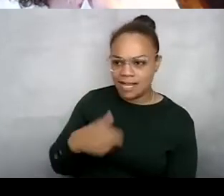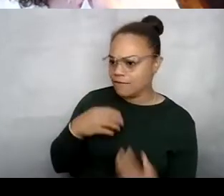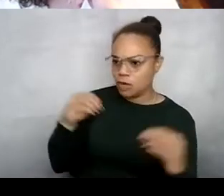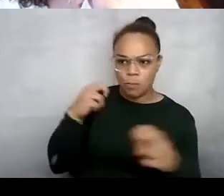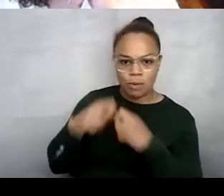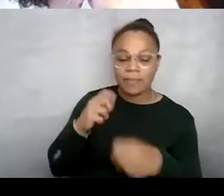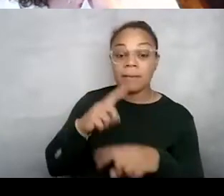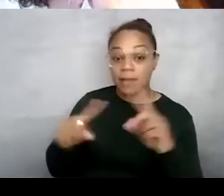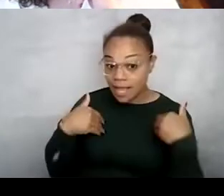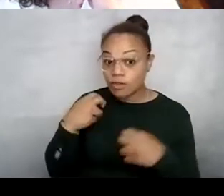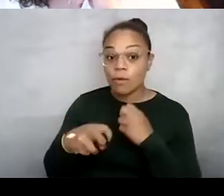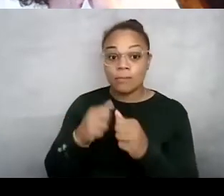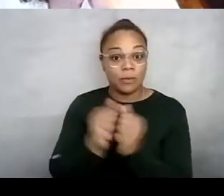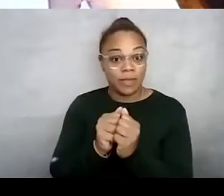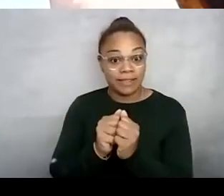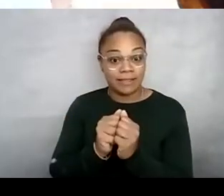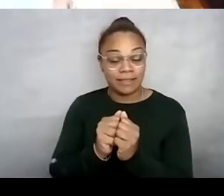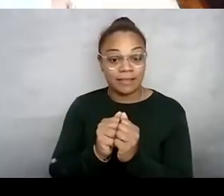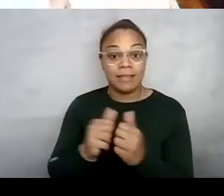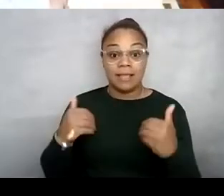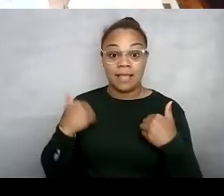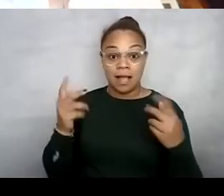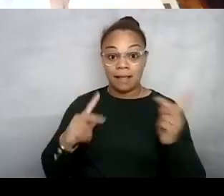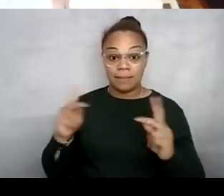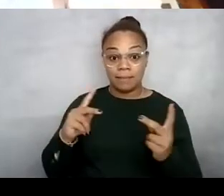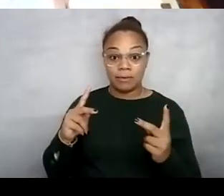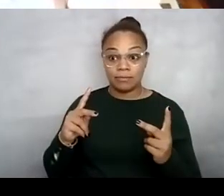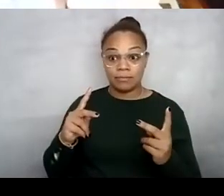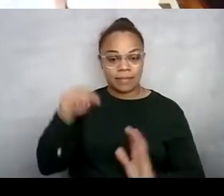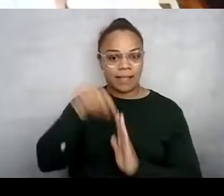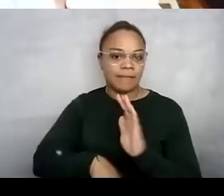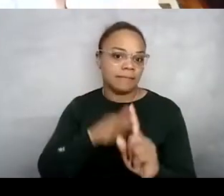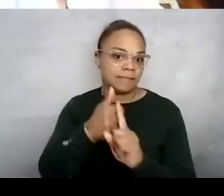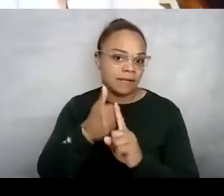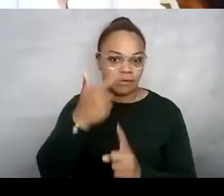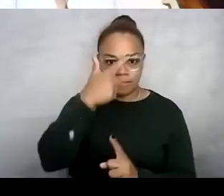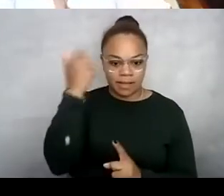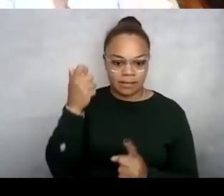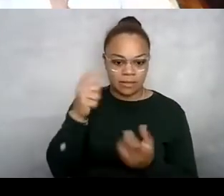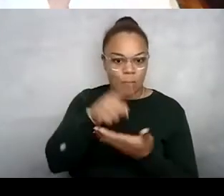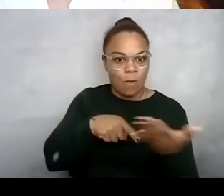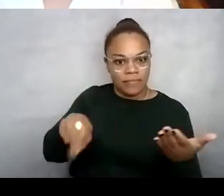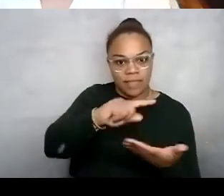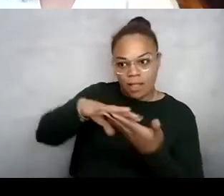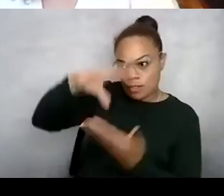of young people who are being told specific things in your school. And I'm talking to you with the assumption that you don't want